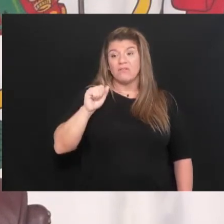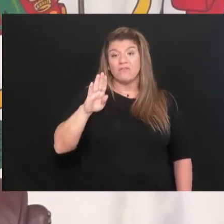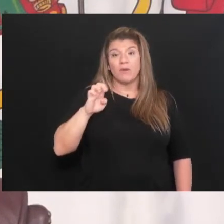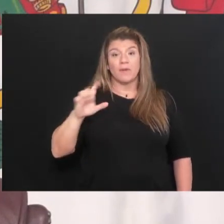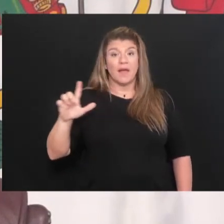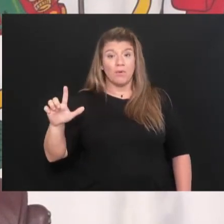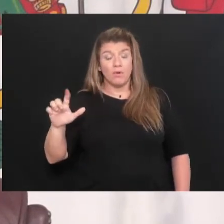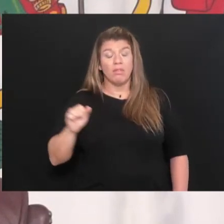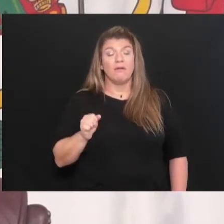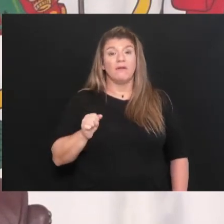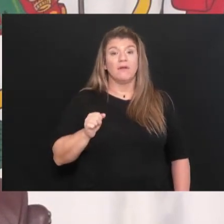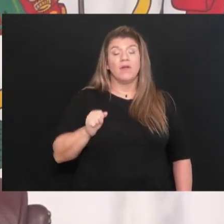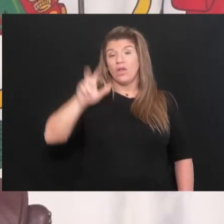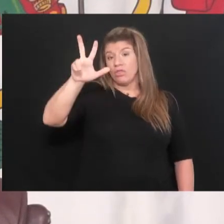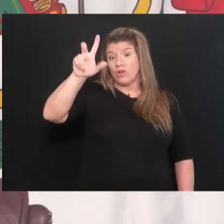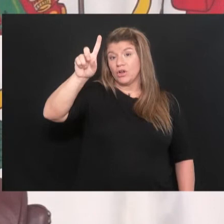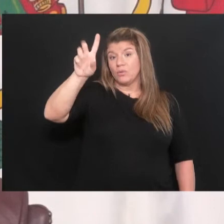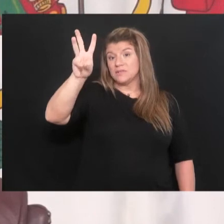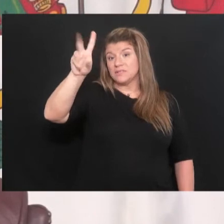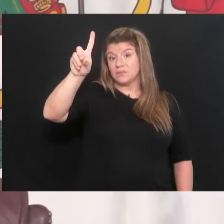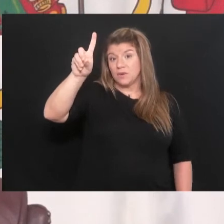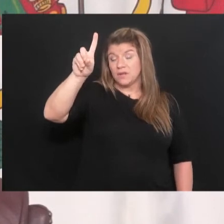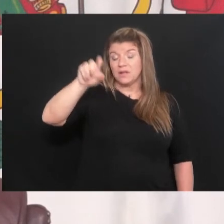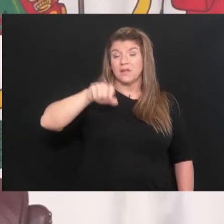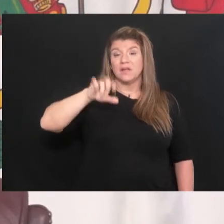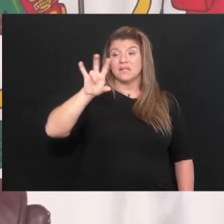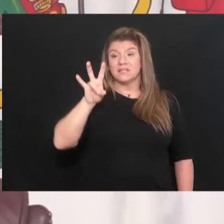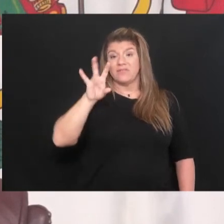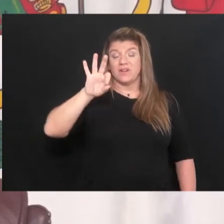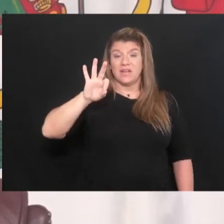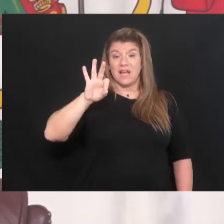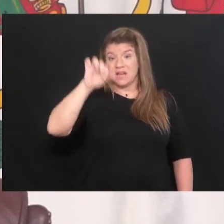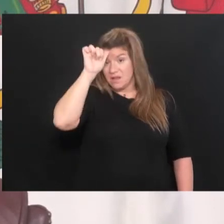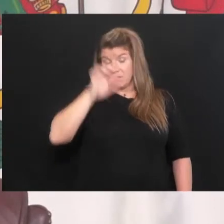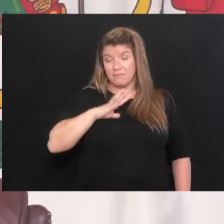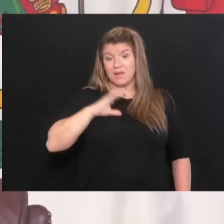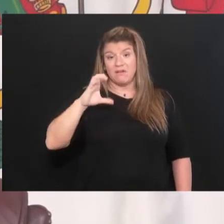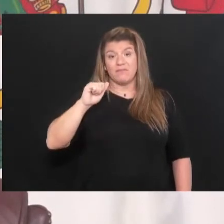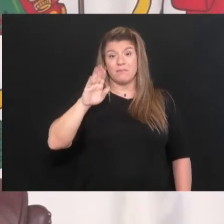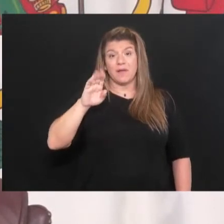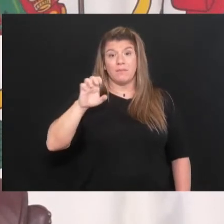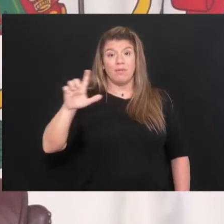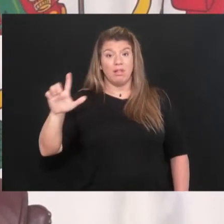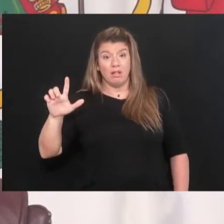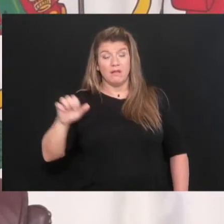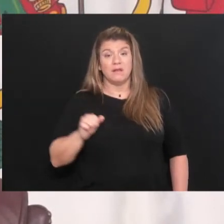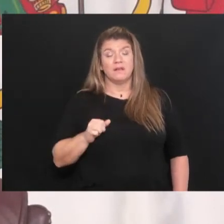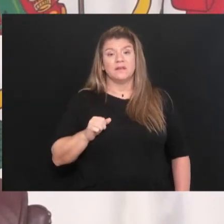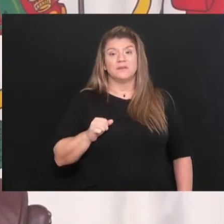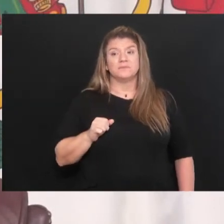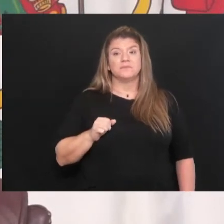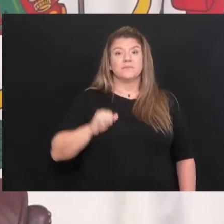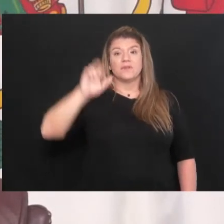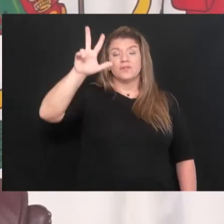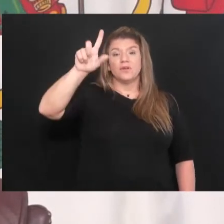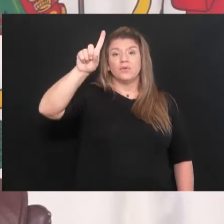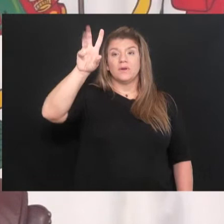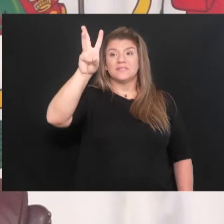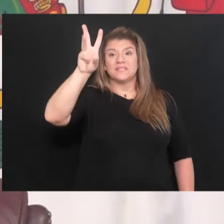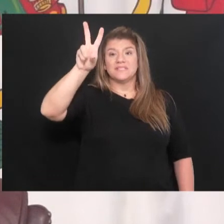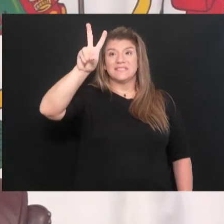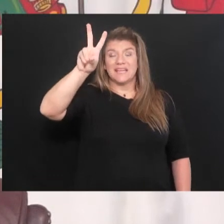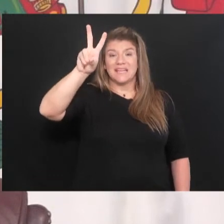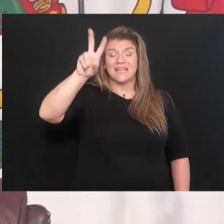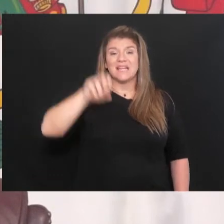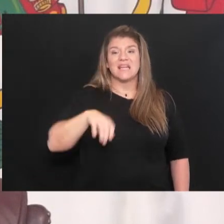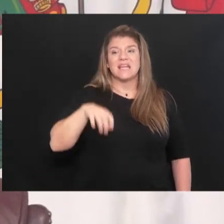County. Our 3,161st death is a 79-year-old male from Cabell County. Our 3,162nd